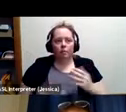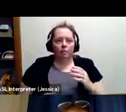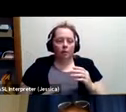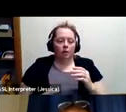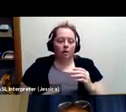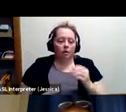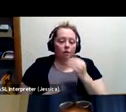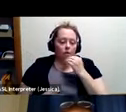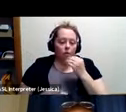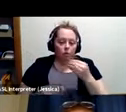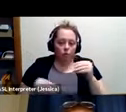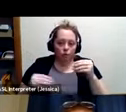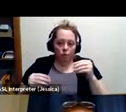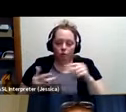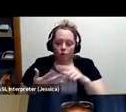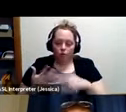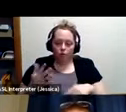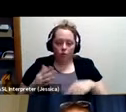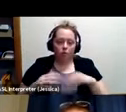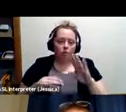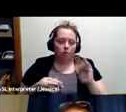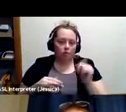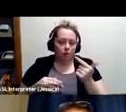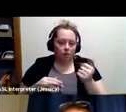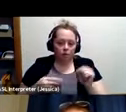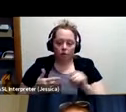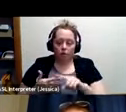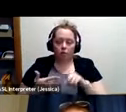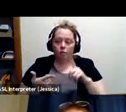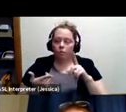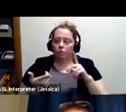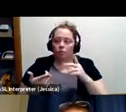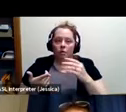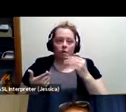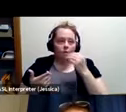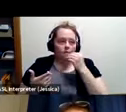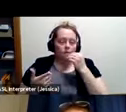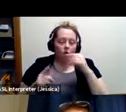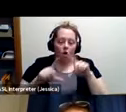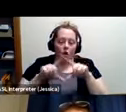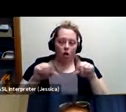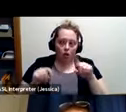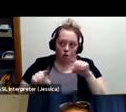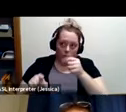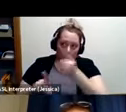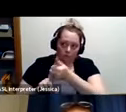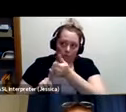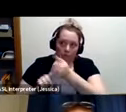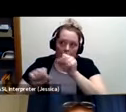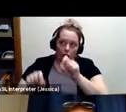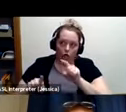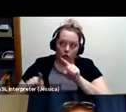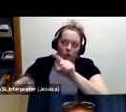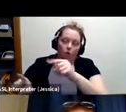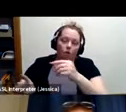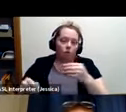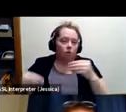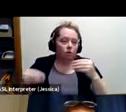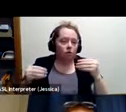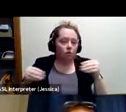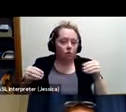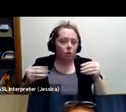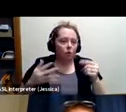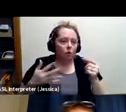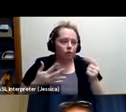them those essential things they needed to be able to sustain where they were. Because for a lot of people, they weren't even safe